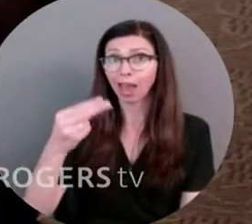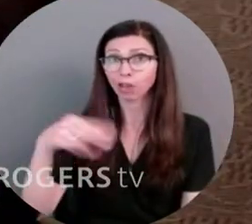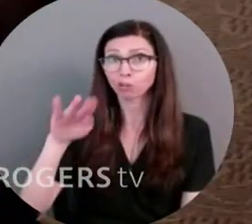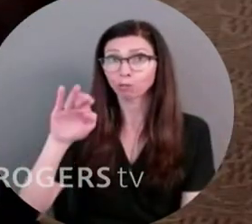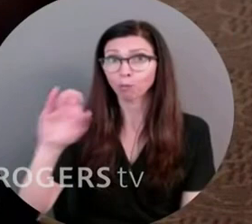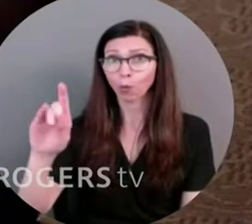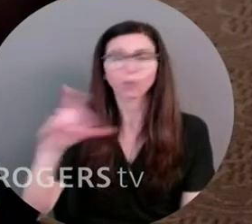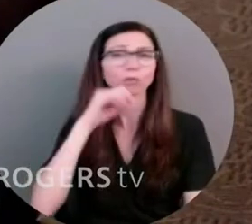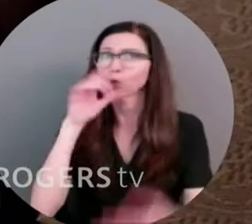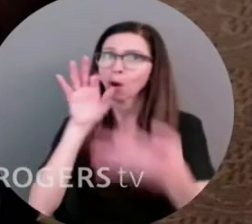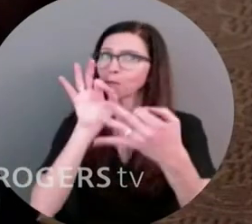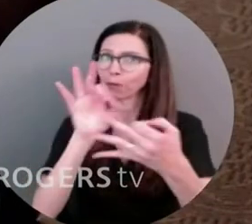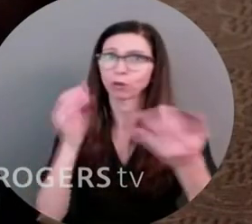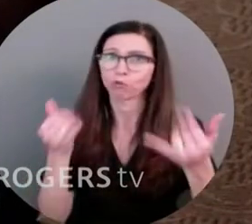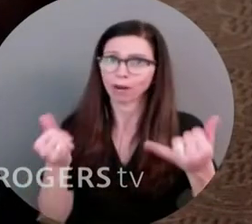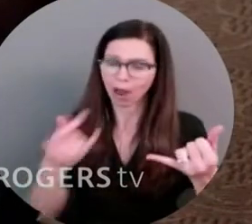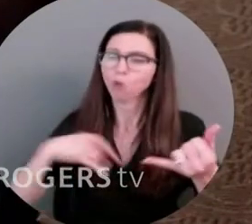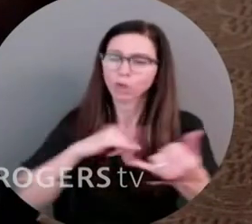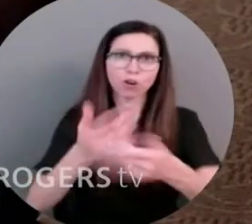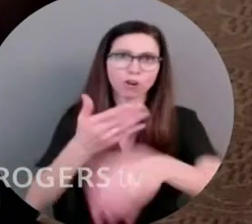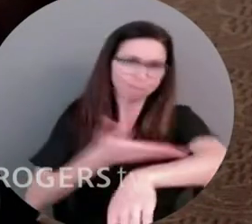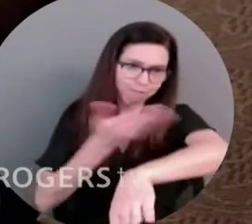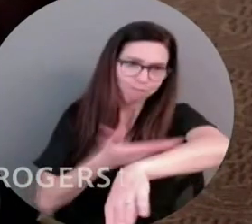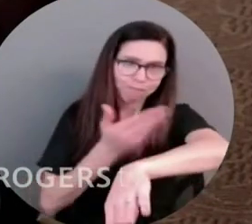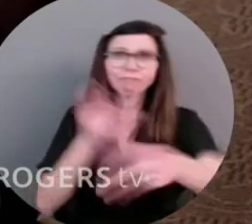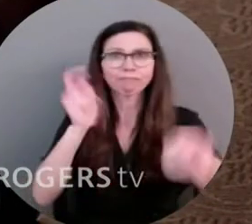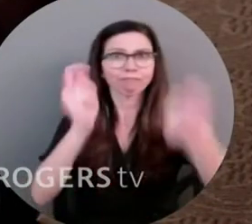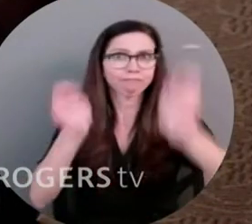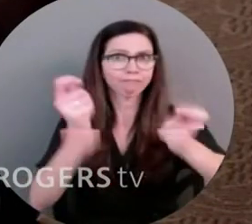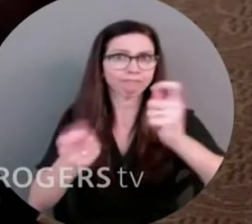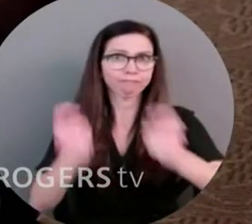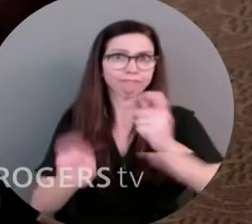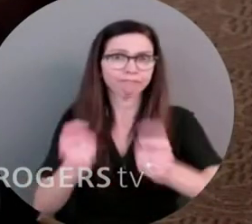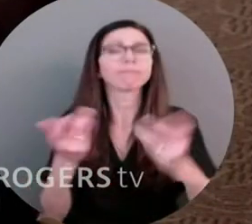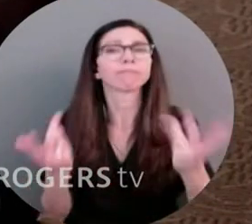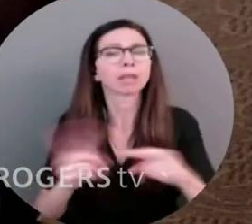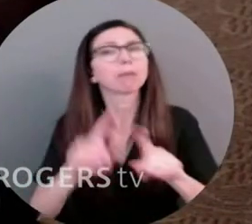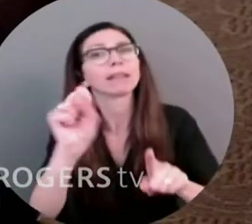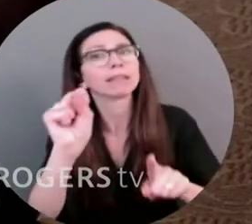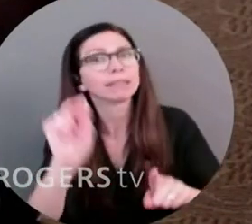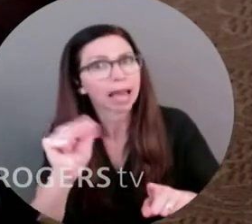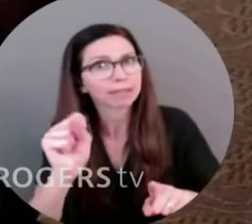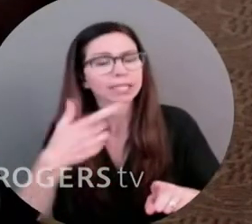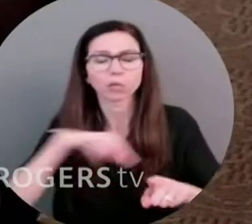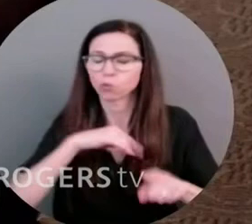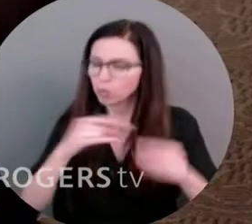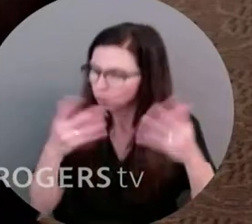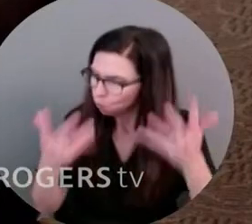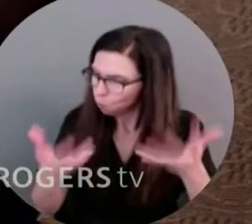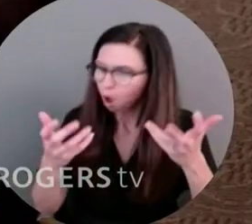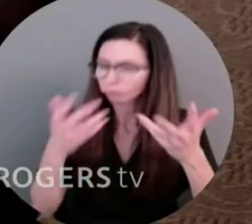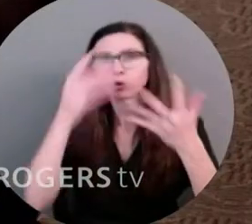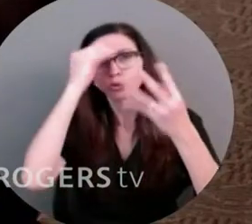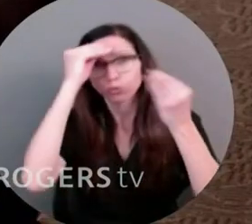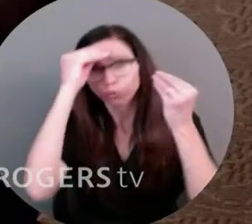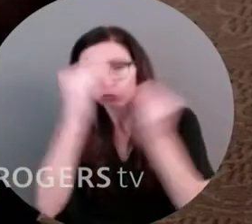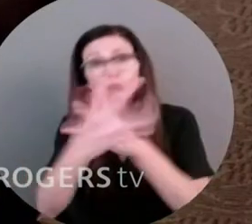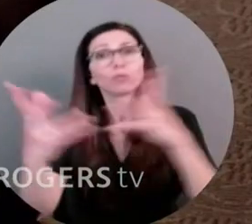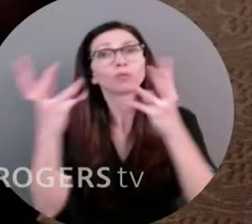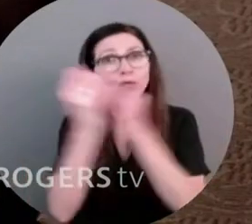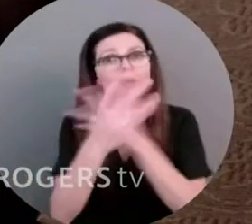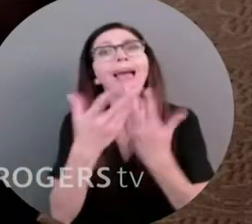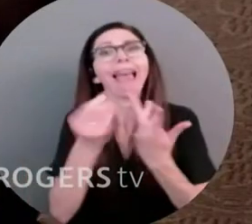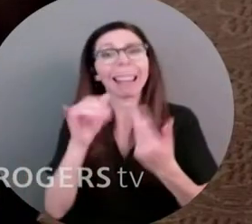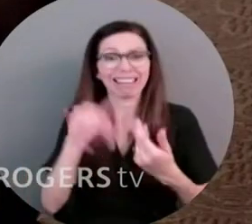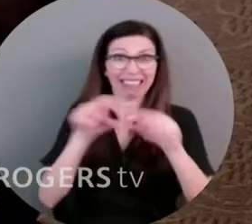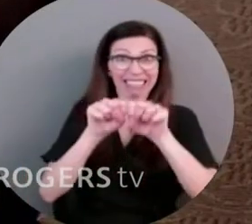indicate that that is a dimension that's worth monitoring. So we do want to share and improve and